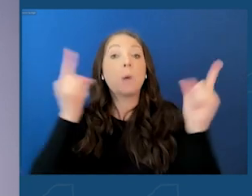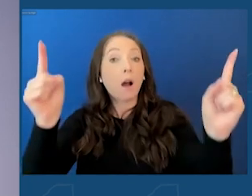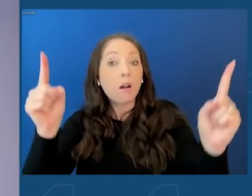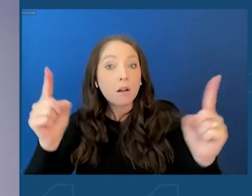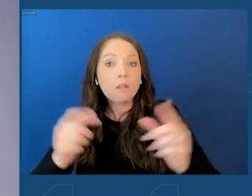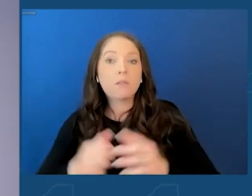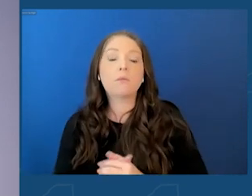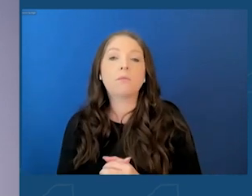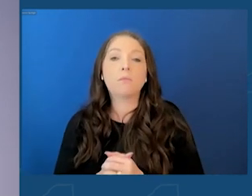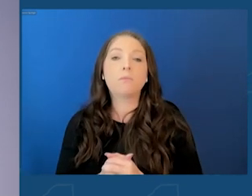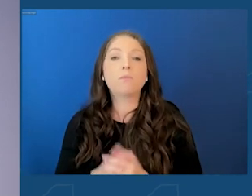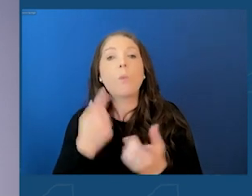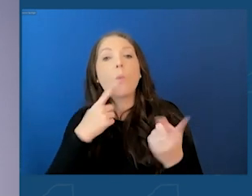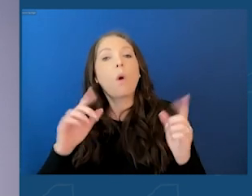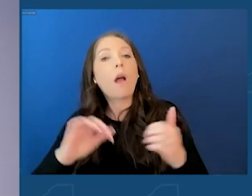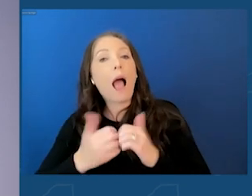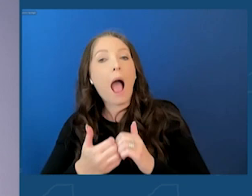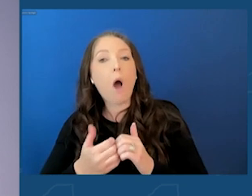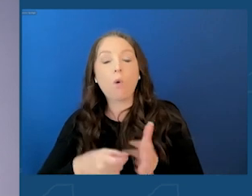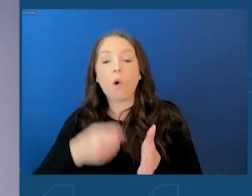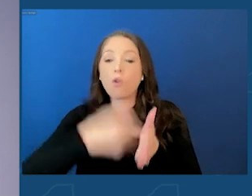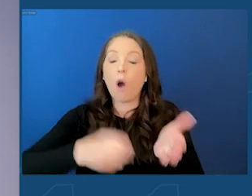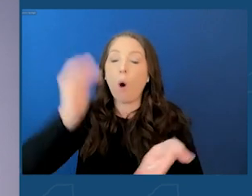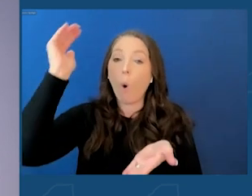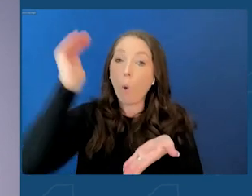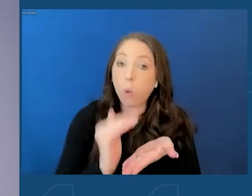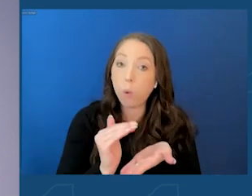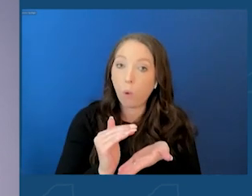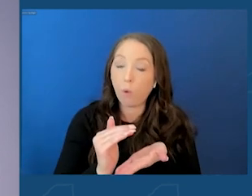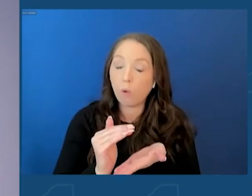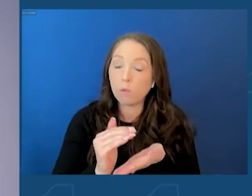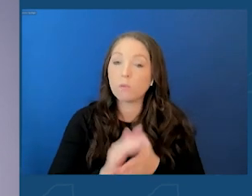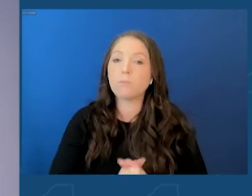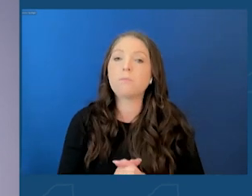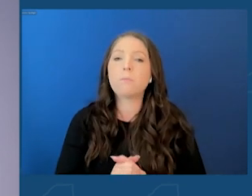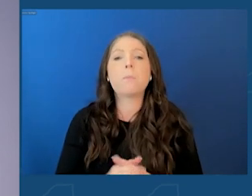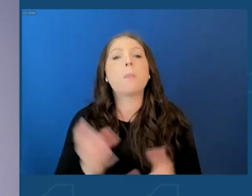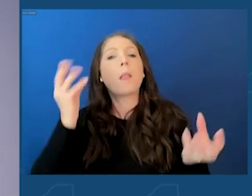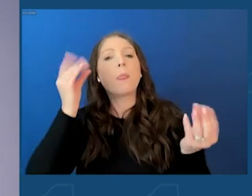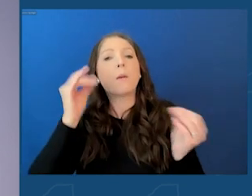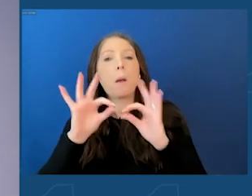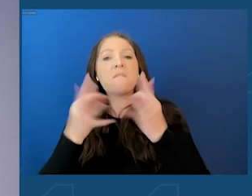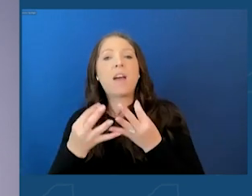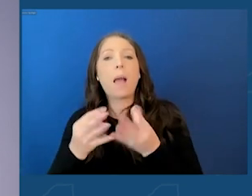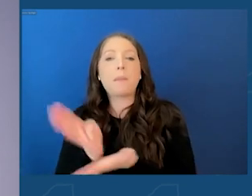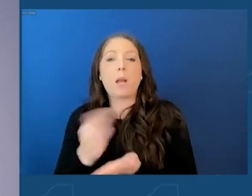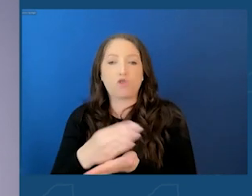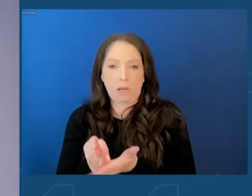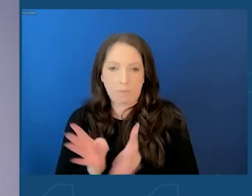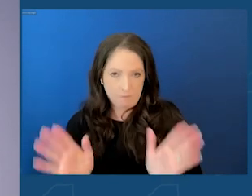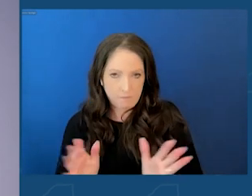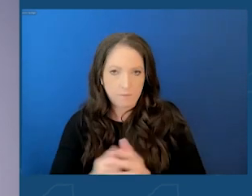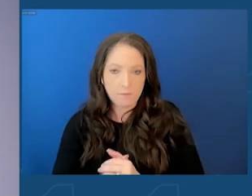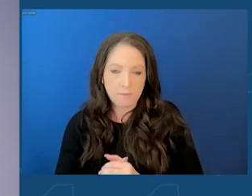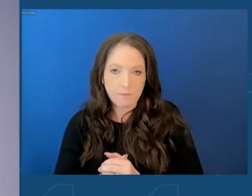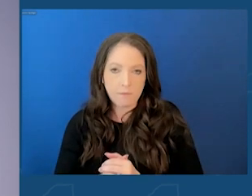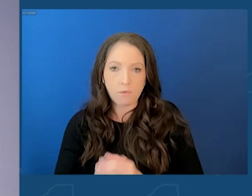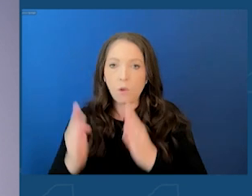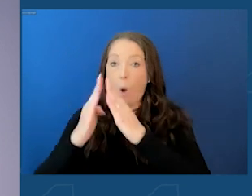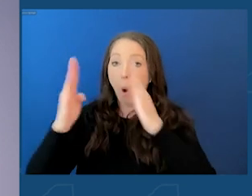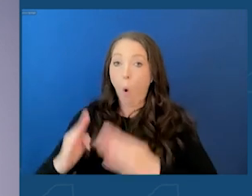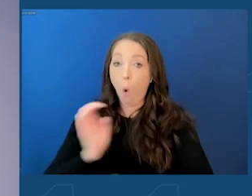to reduce costs in a very aggressive way. Just think about a family budget. Home energy